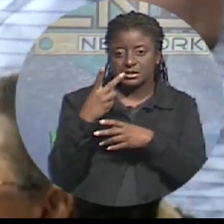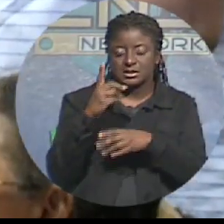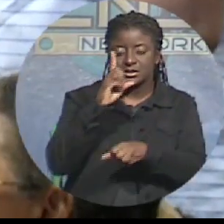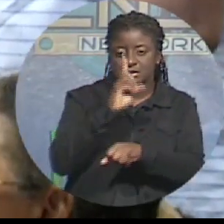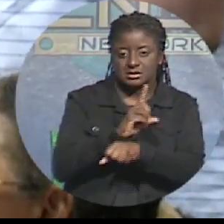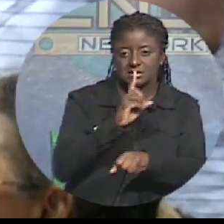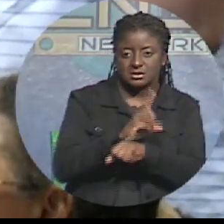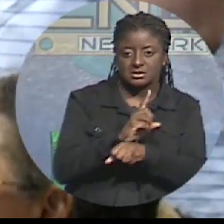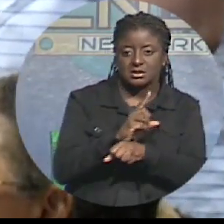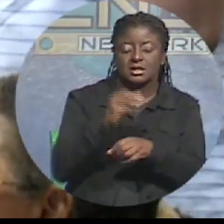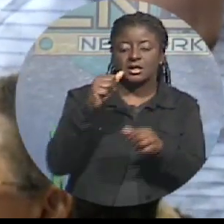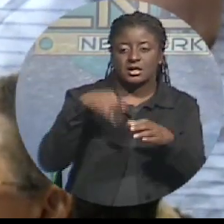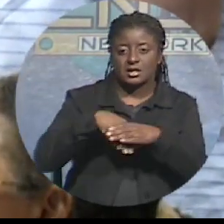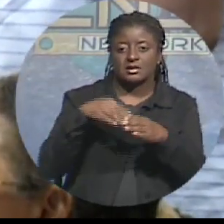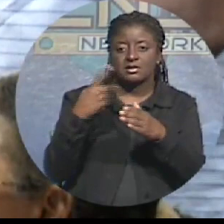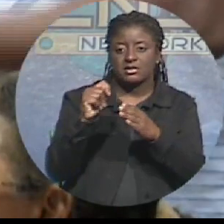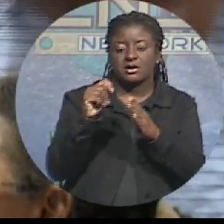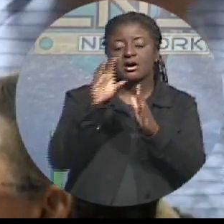be considered